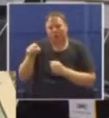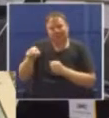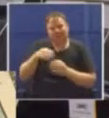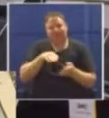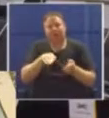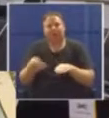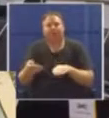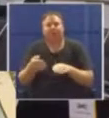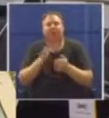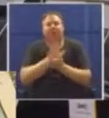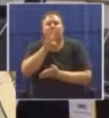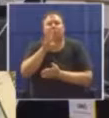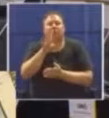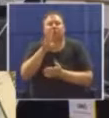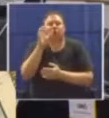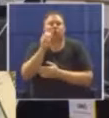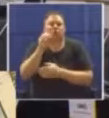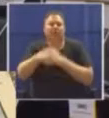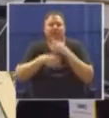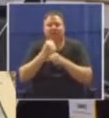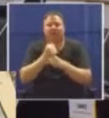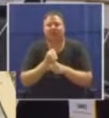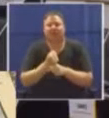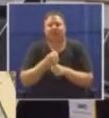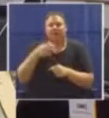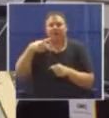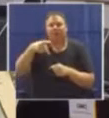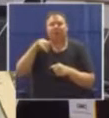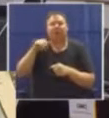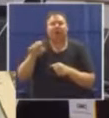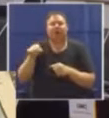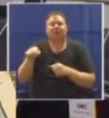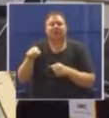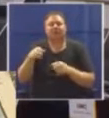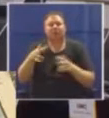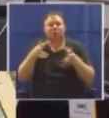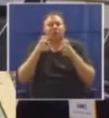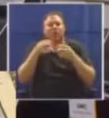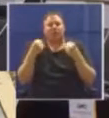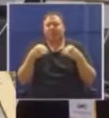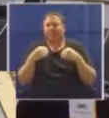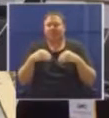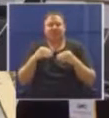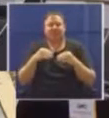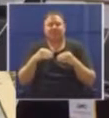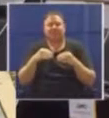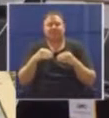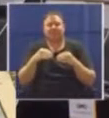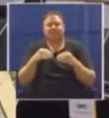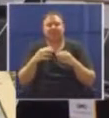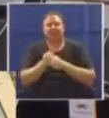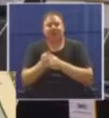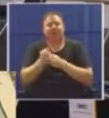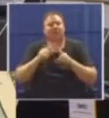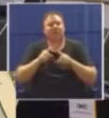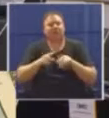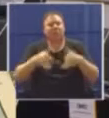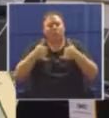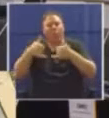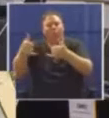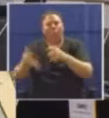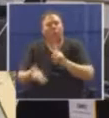October 14 this year. Noting that Power was one of South Africa's most recognized business leaders, having won various awards and